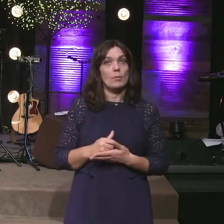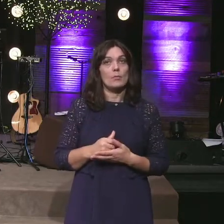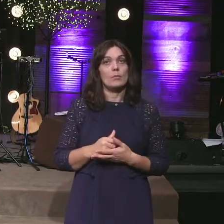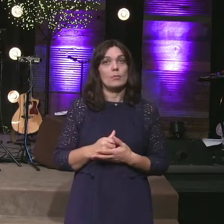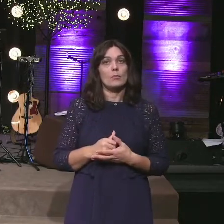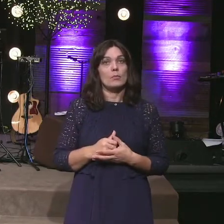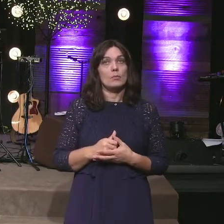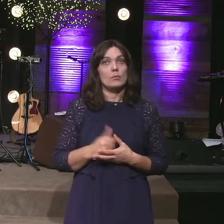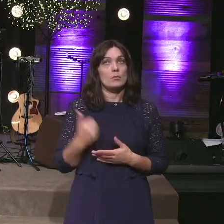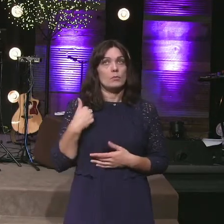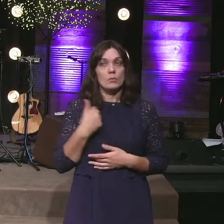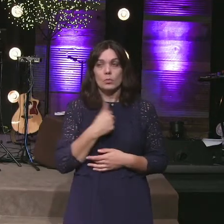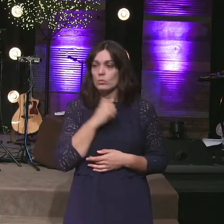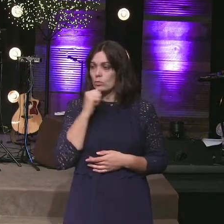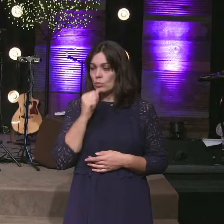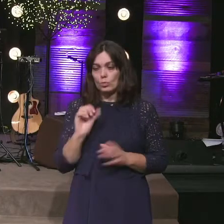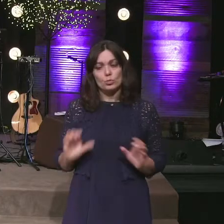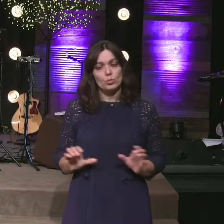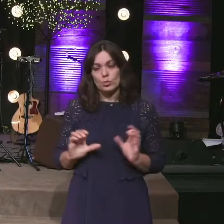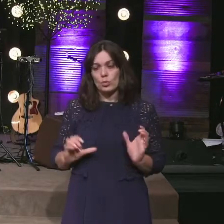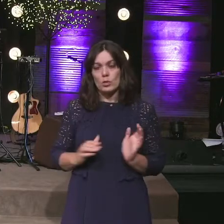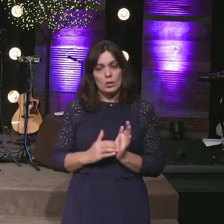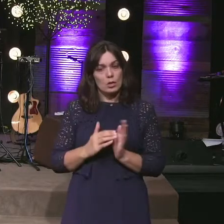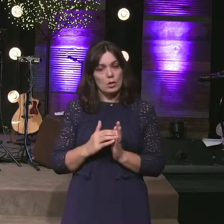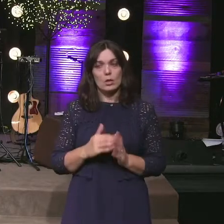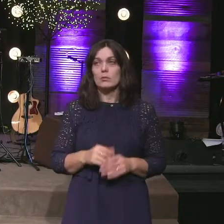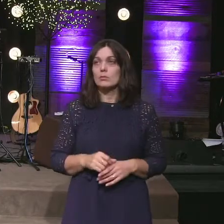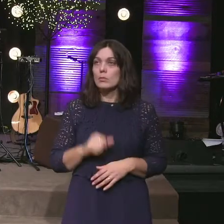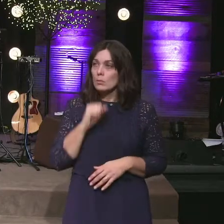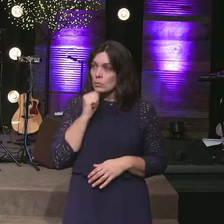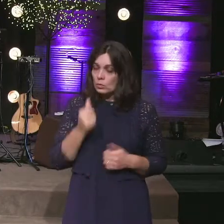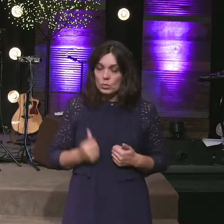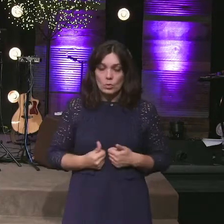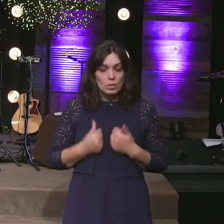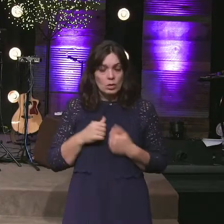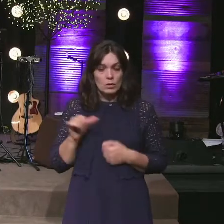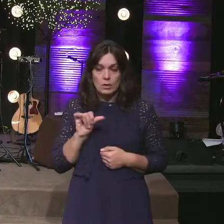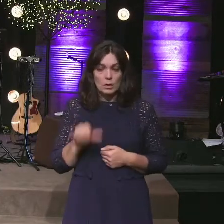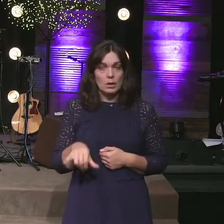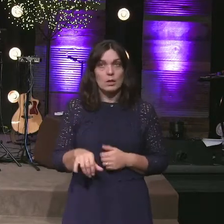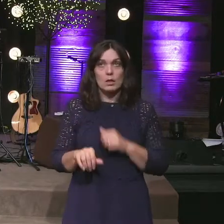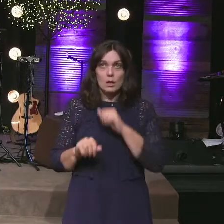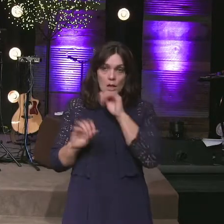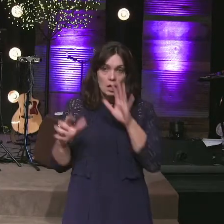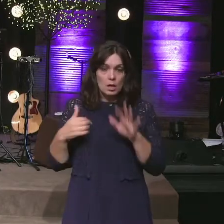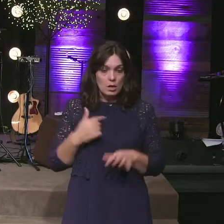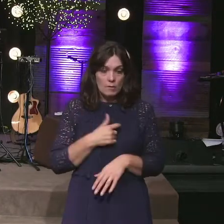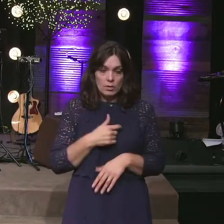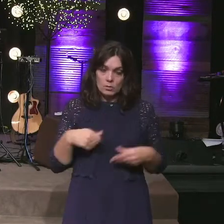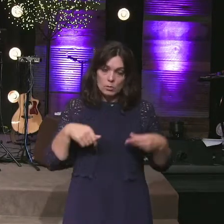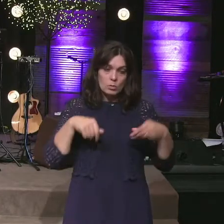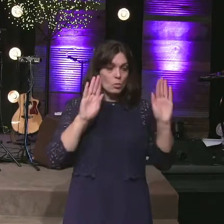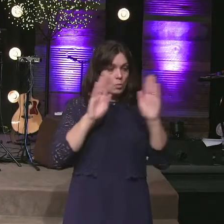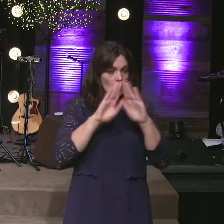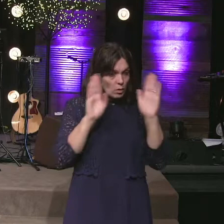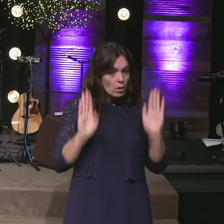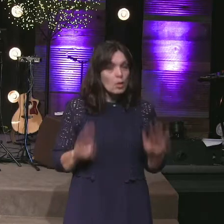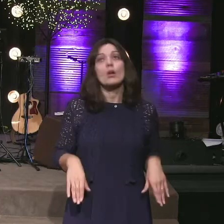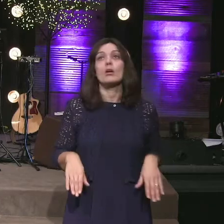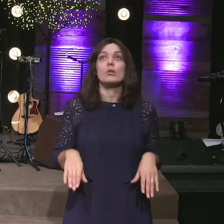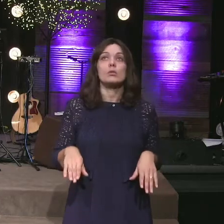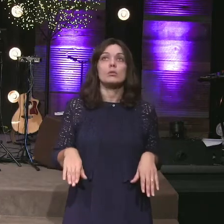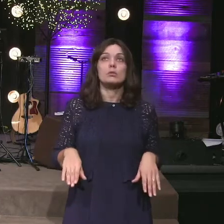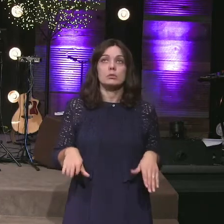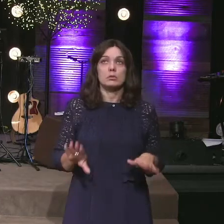We don't do that. We don't live that way. None of us have sold our house and our